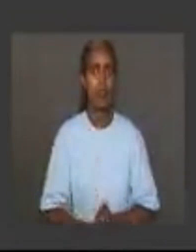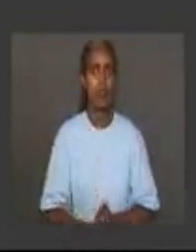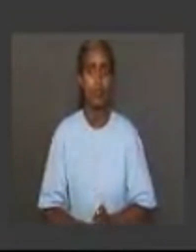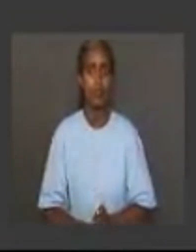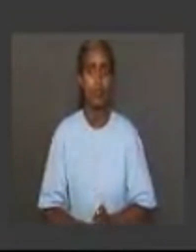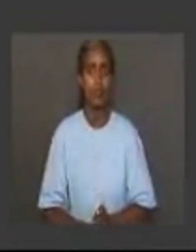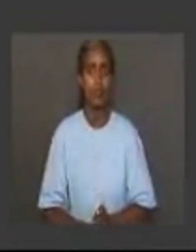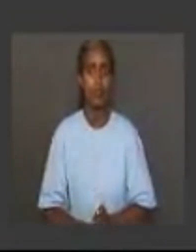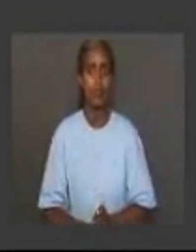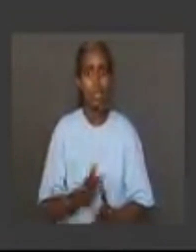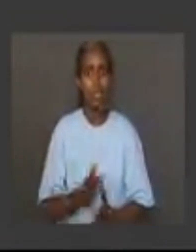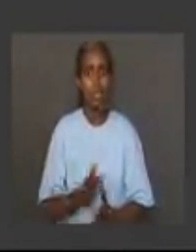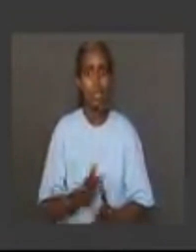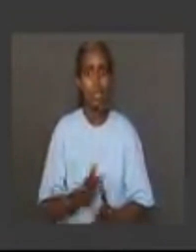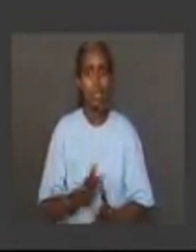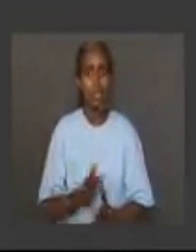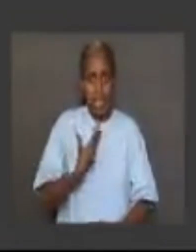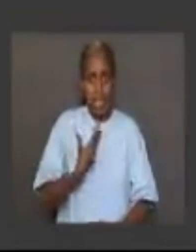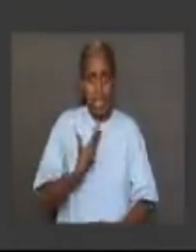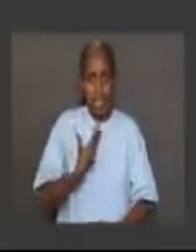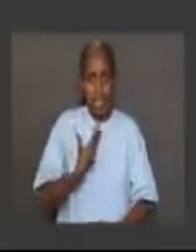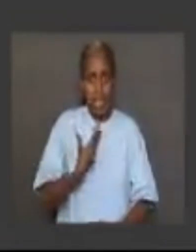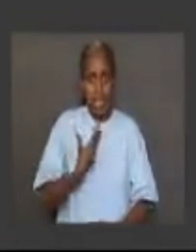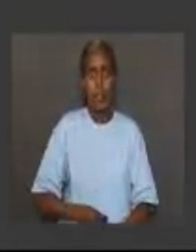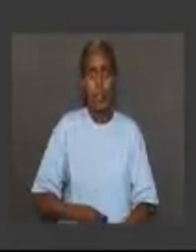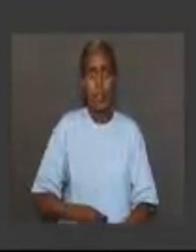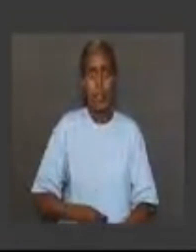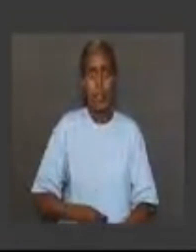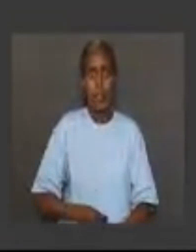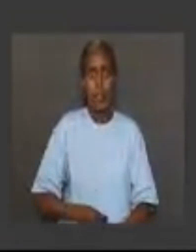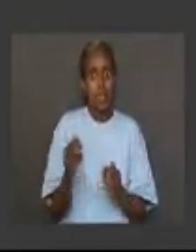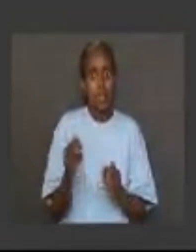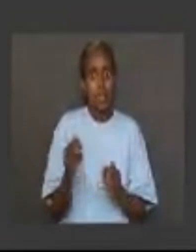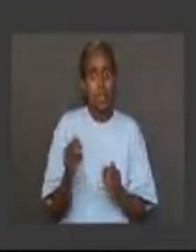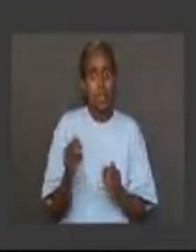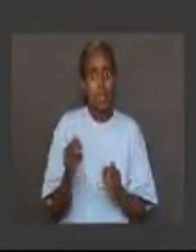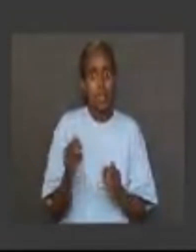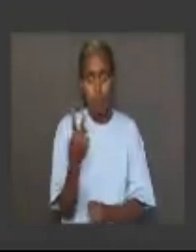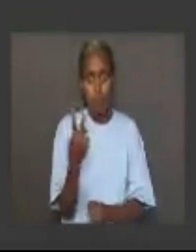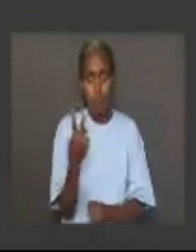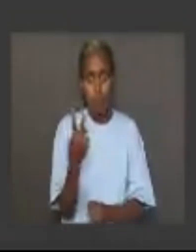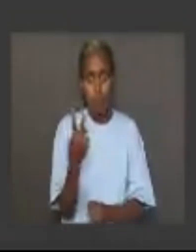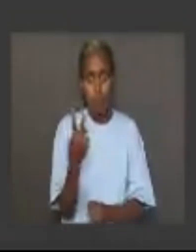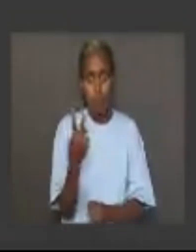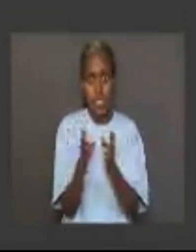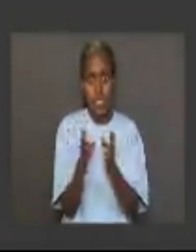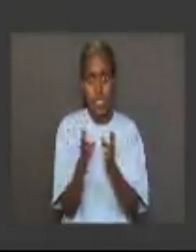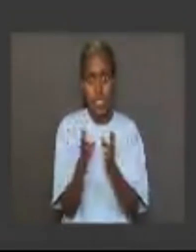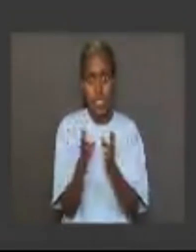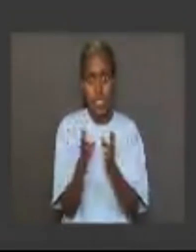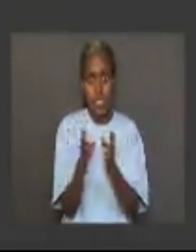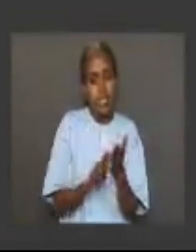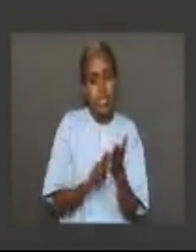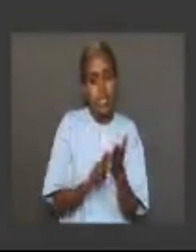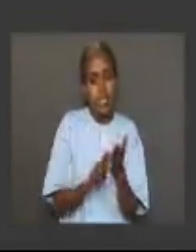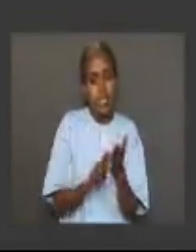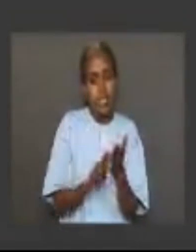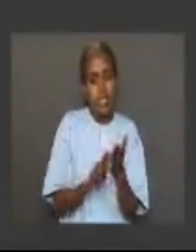If an element is common to both sets, it is listed only once in the